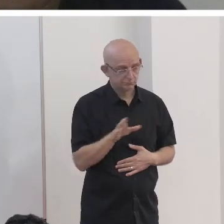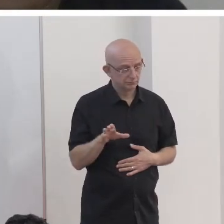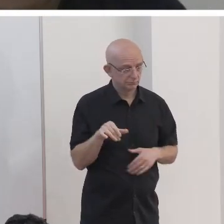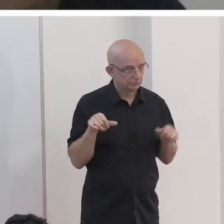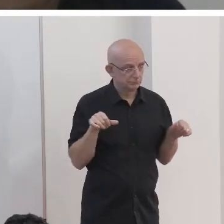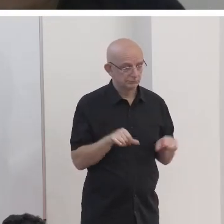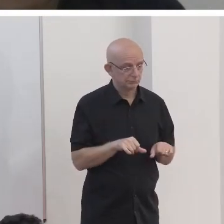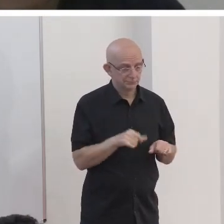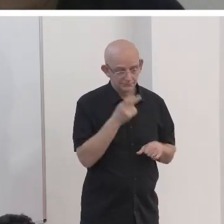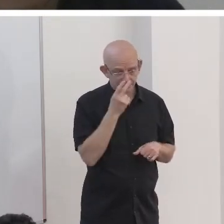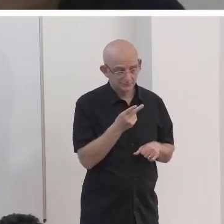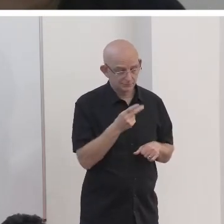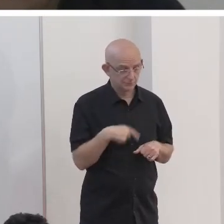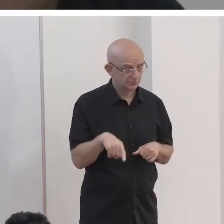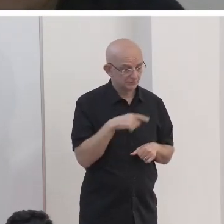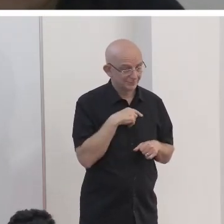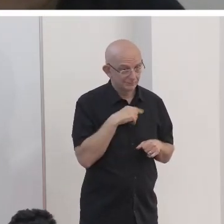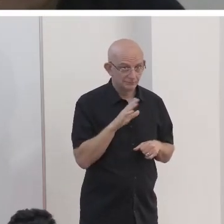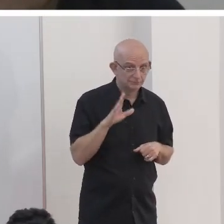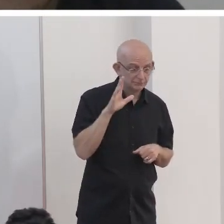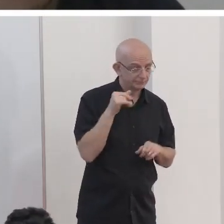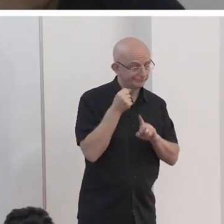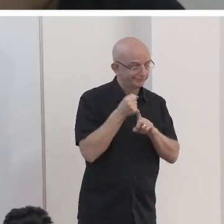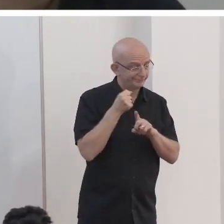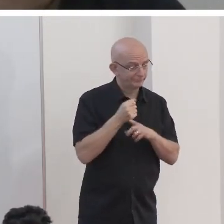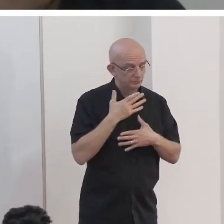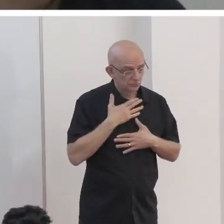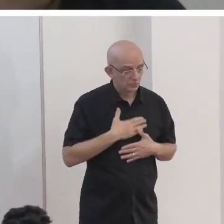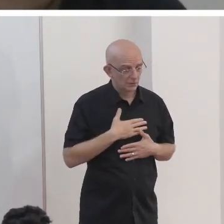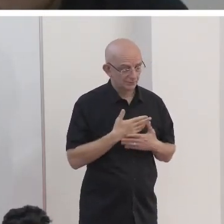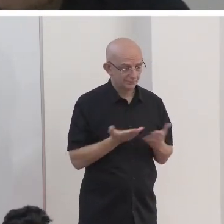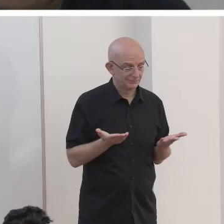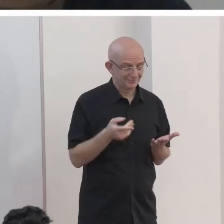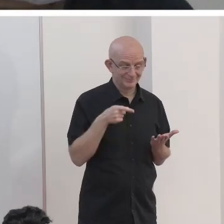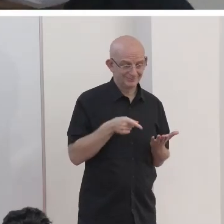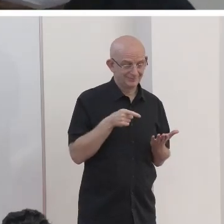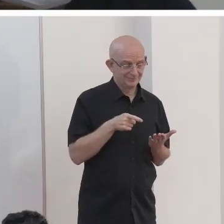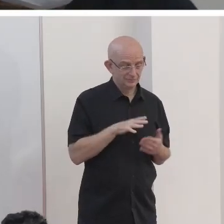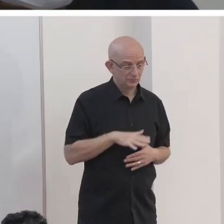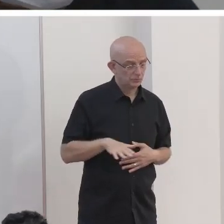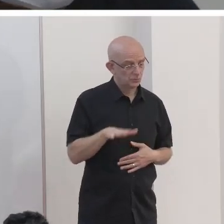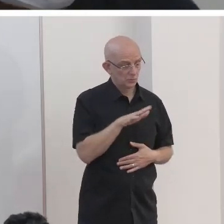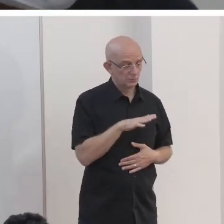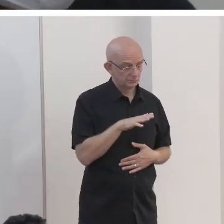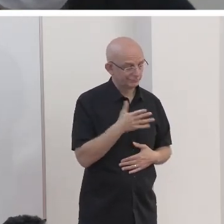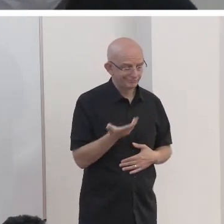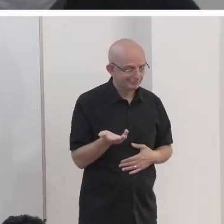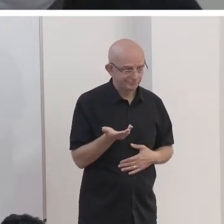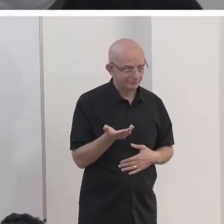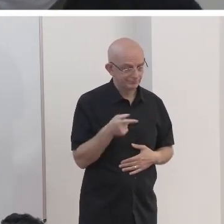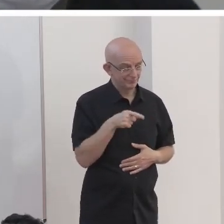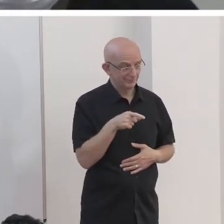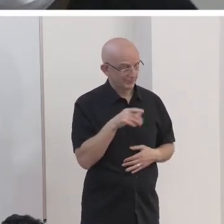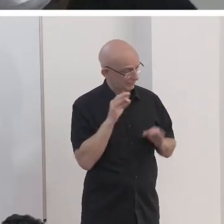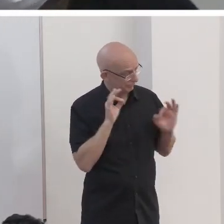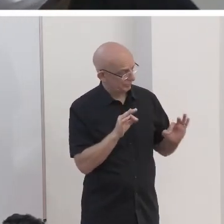in terms of social justice, cultural justice in cultural sector,